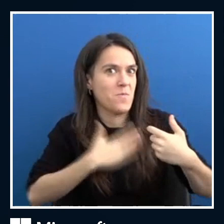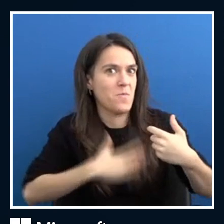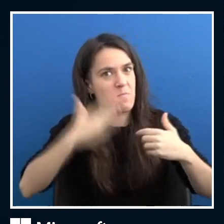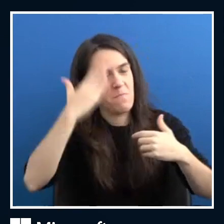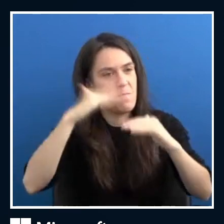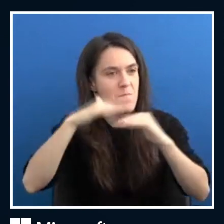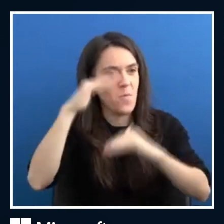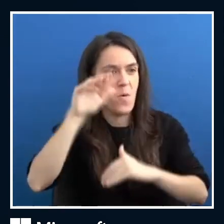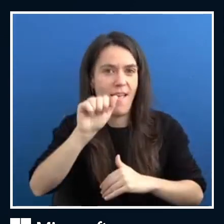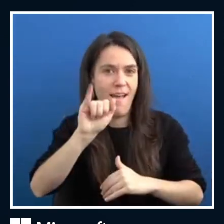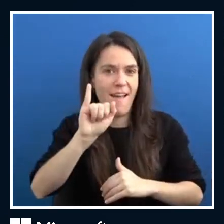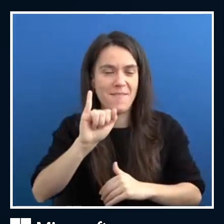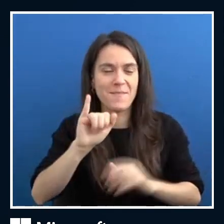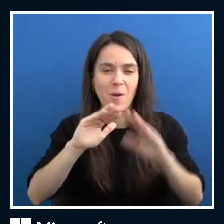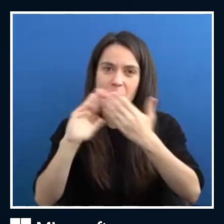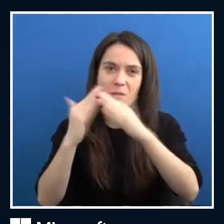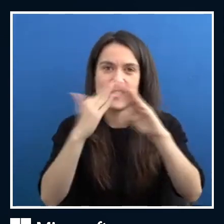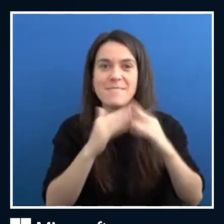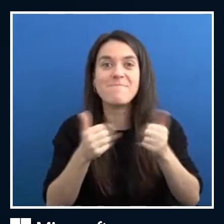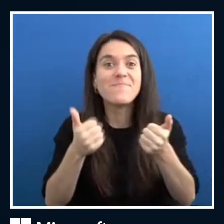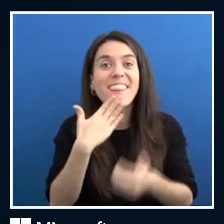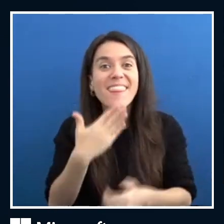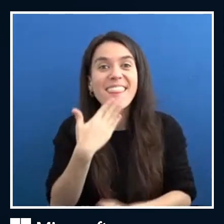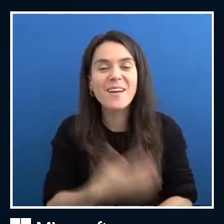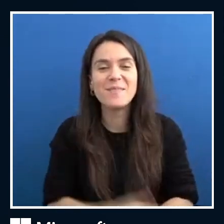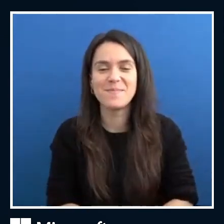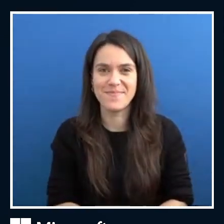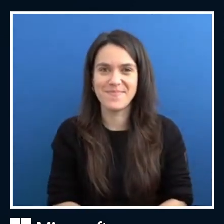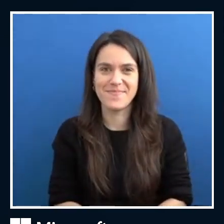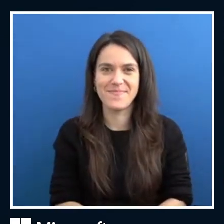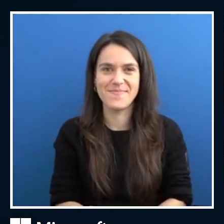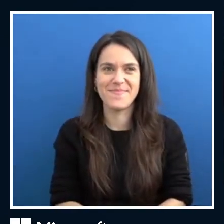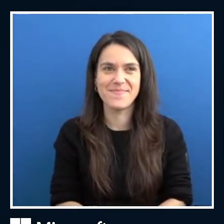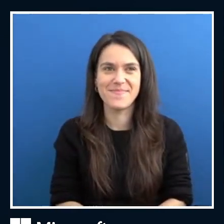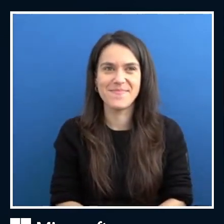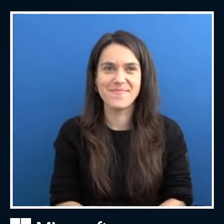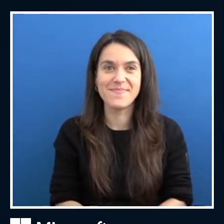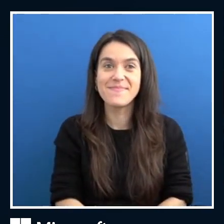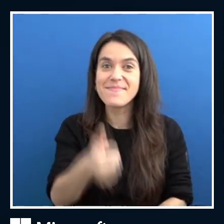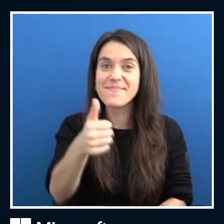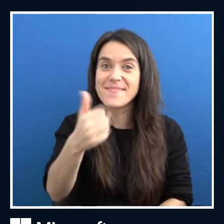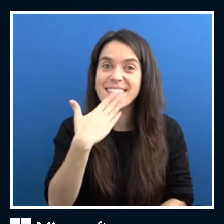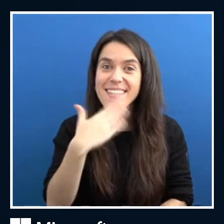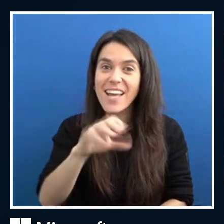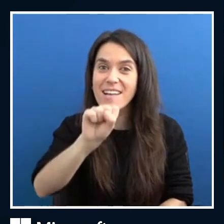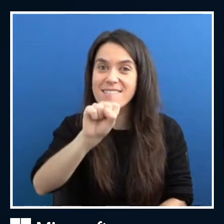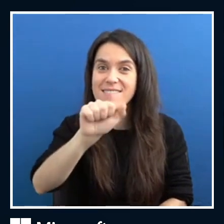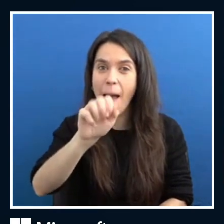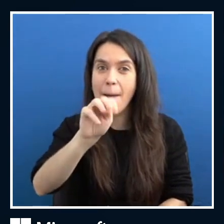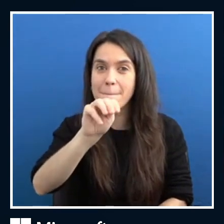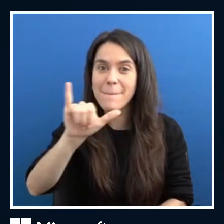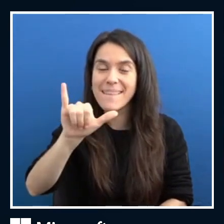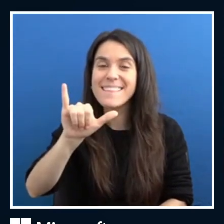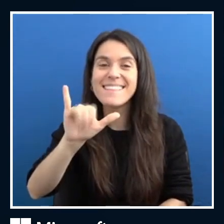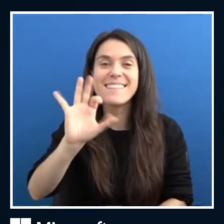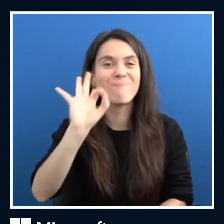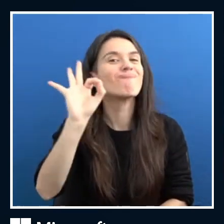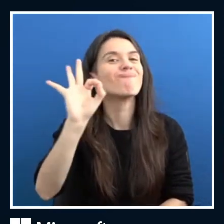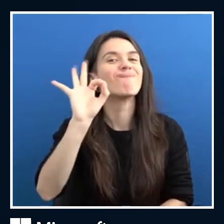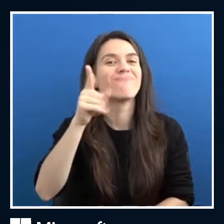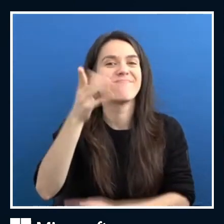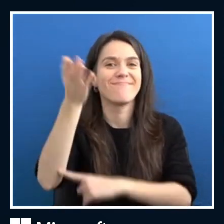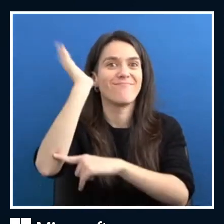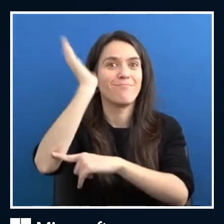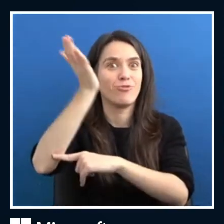community. So thank you. That was great, Sammy. Thank you so much for delivering that presentation for